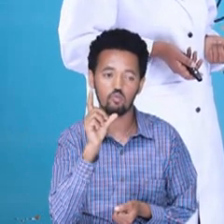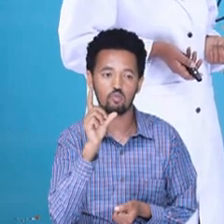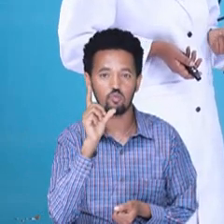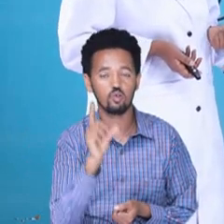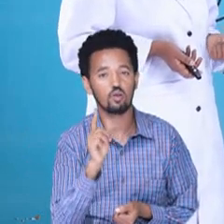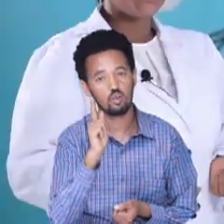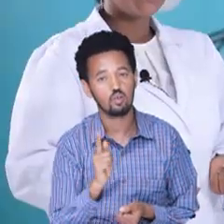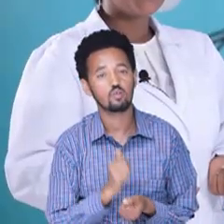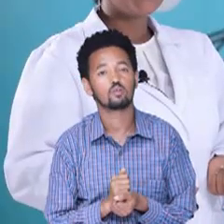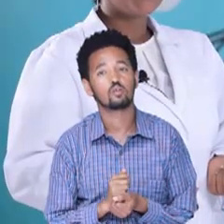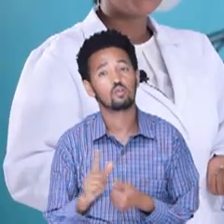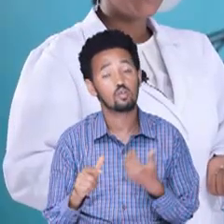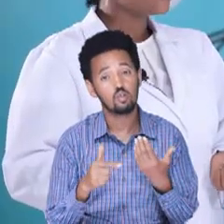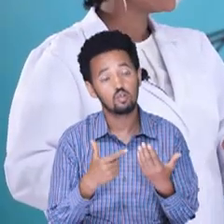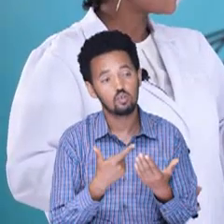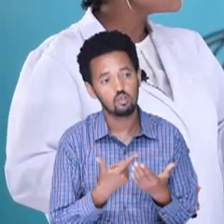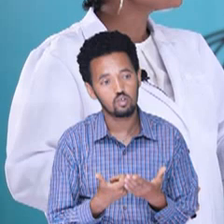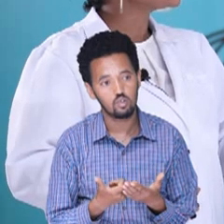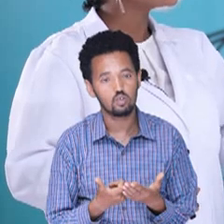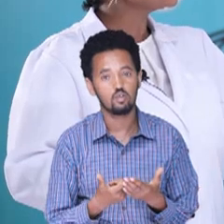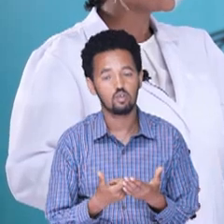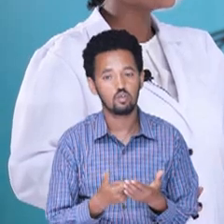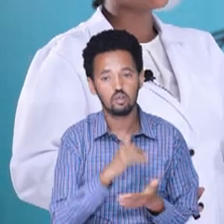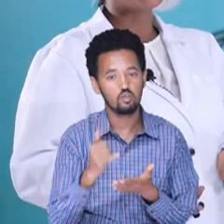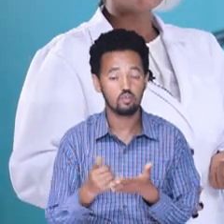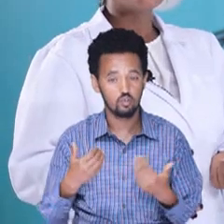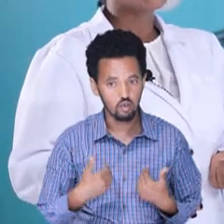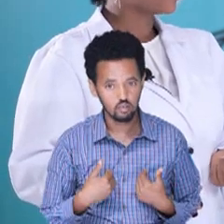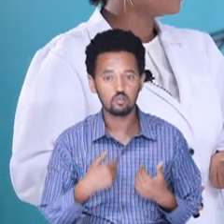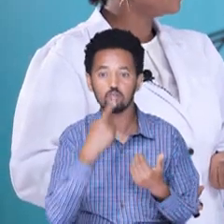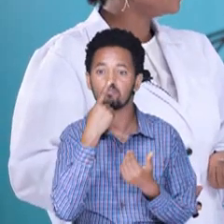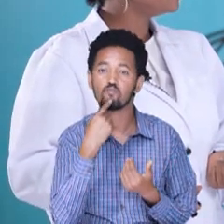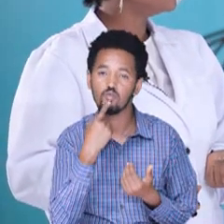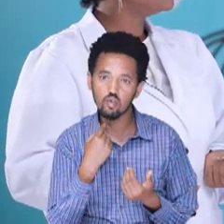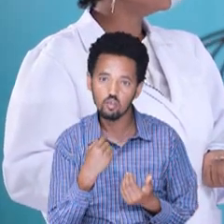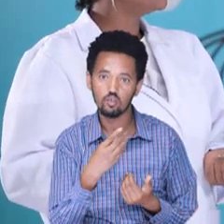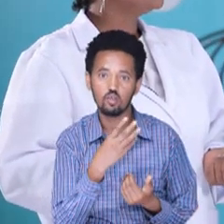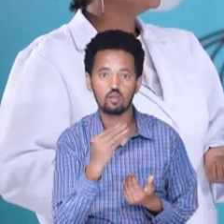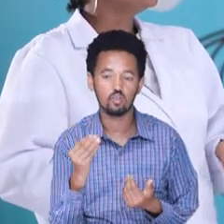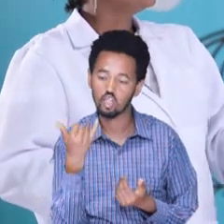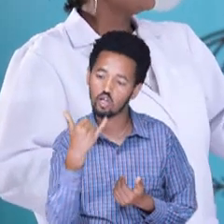affected by leaching, so it has red and yellow color.